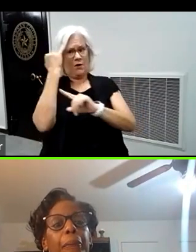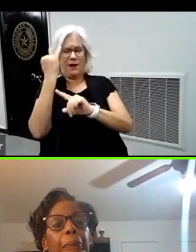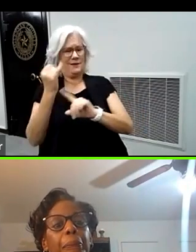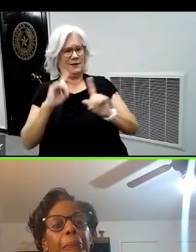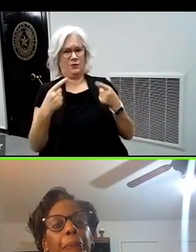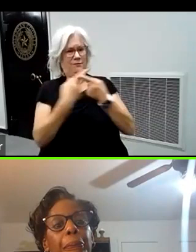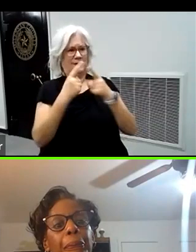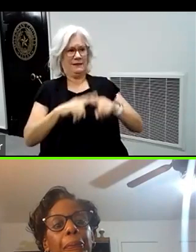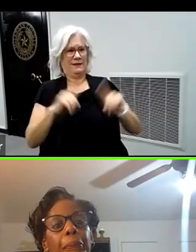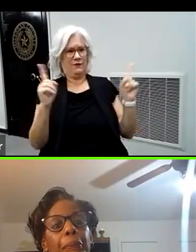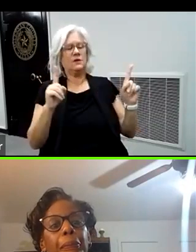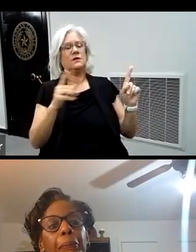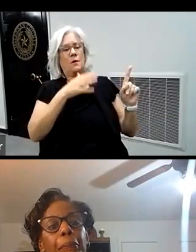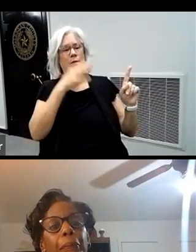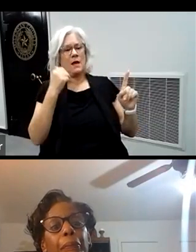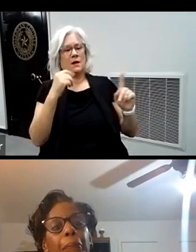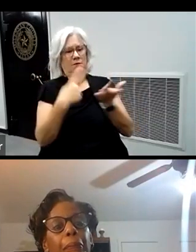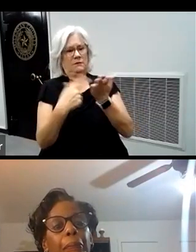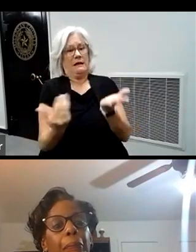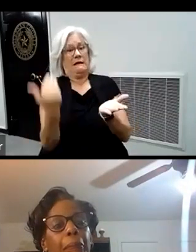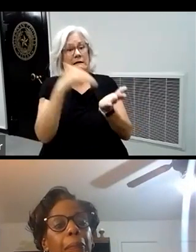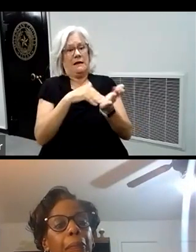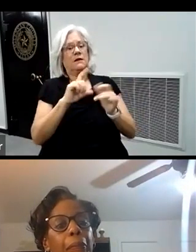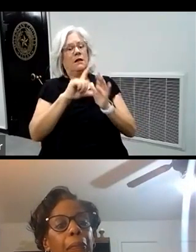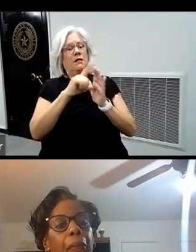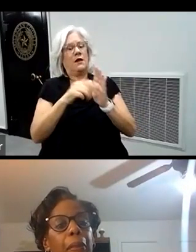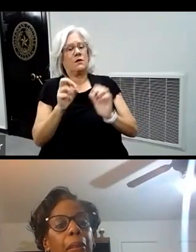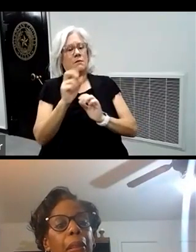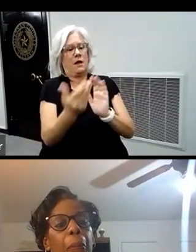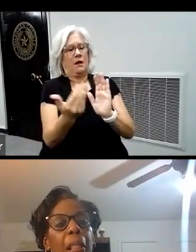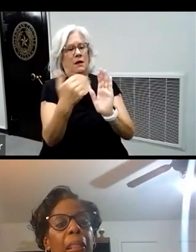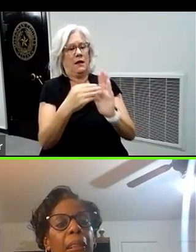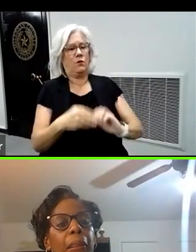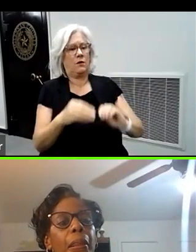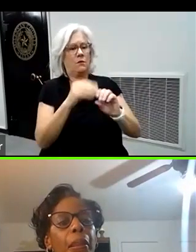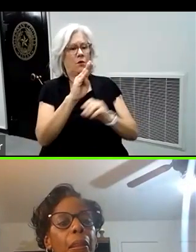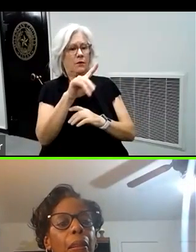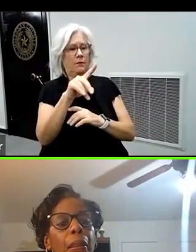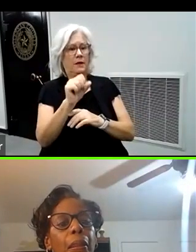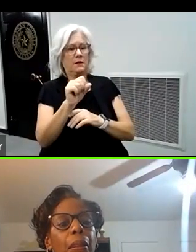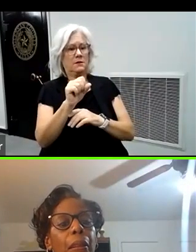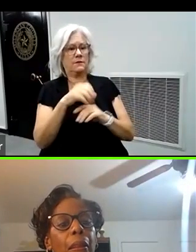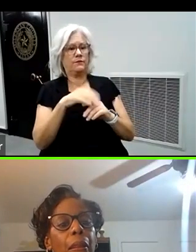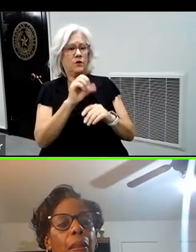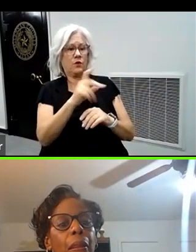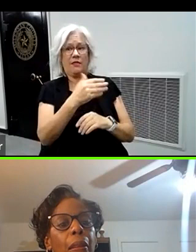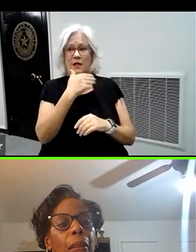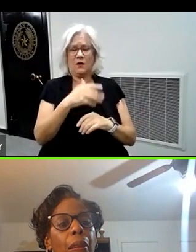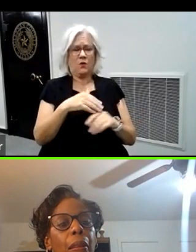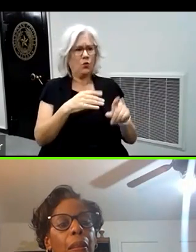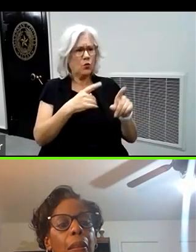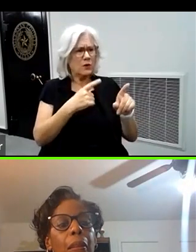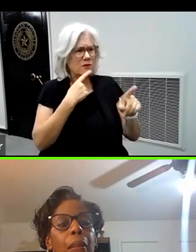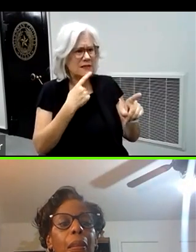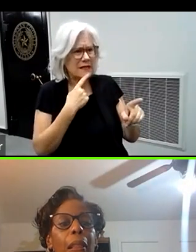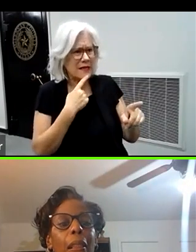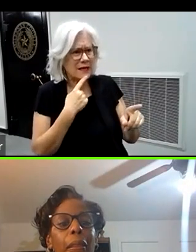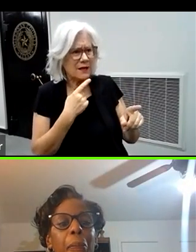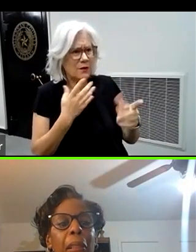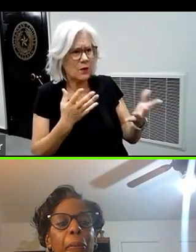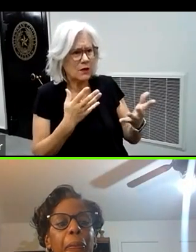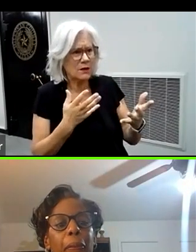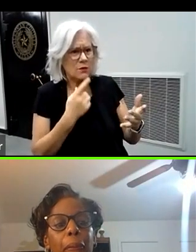bid. Good Lord. Say what? I'm sorry,